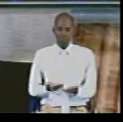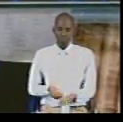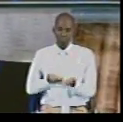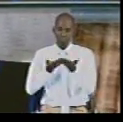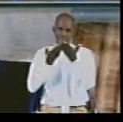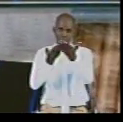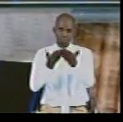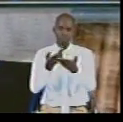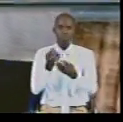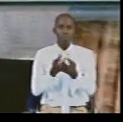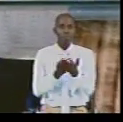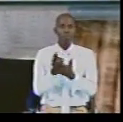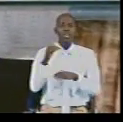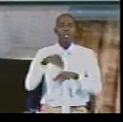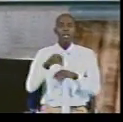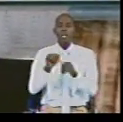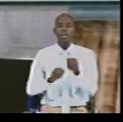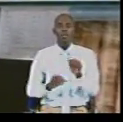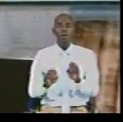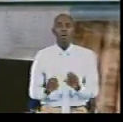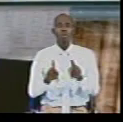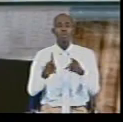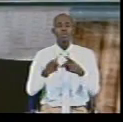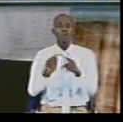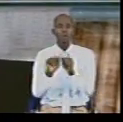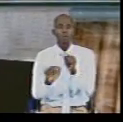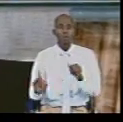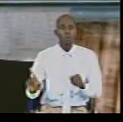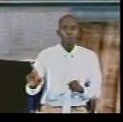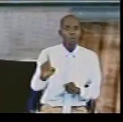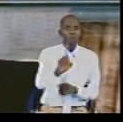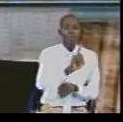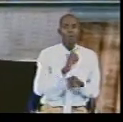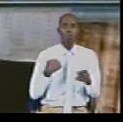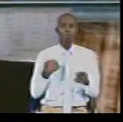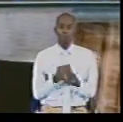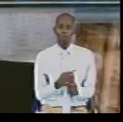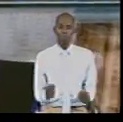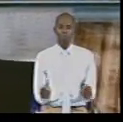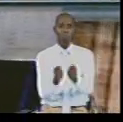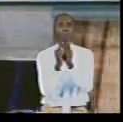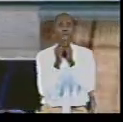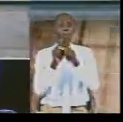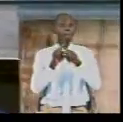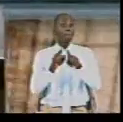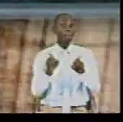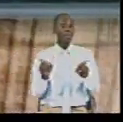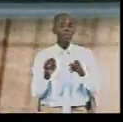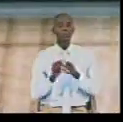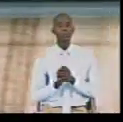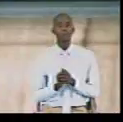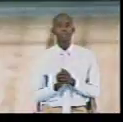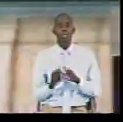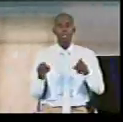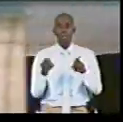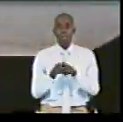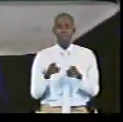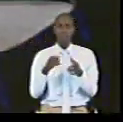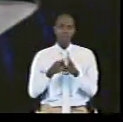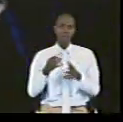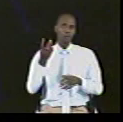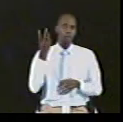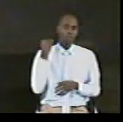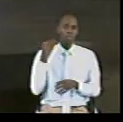every opportunity to everyone we come across. But as it was in the